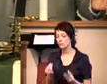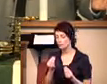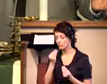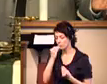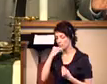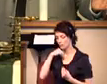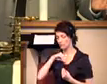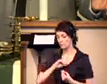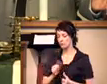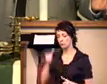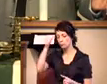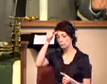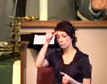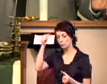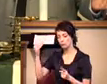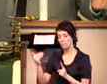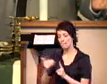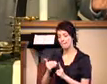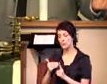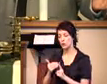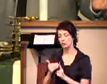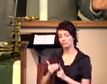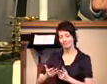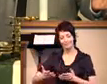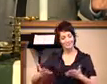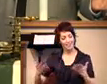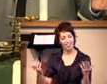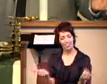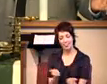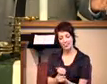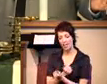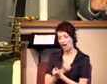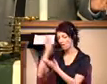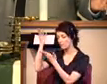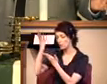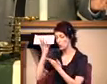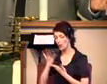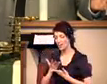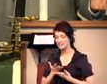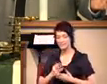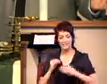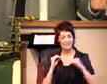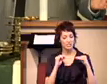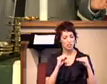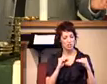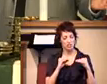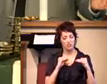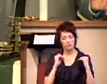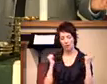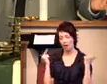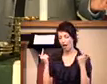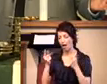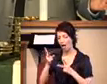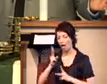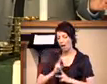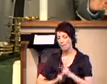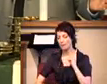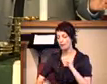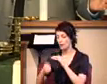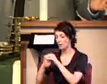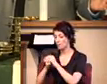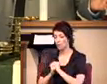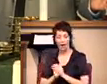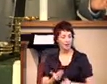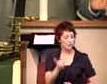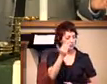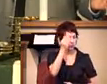and grace that Jesus has brought to all people, the teachings he has given to us, and the teachings we pray, we know, and